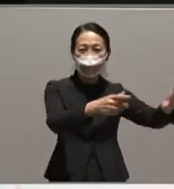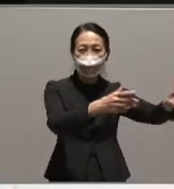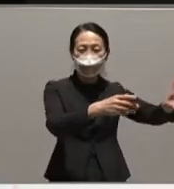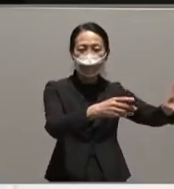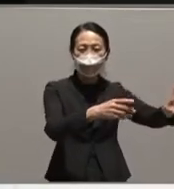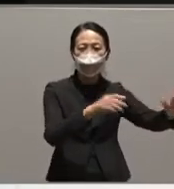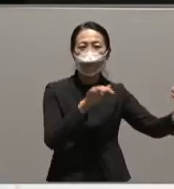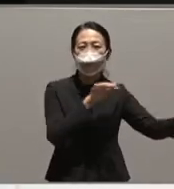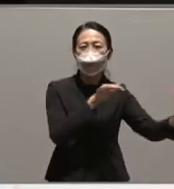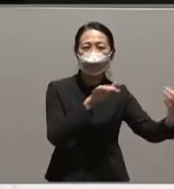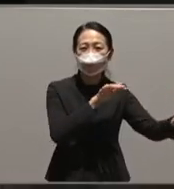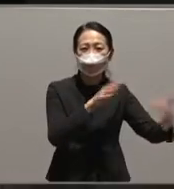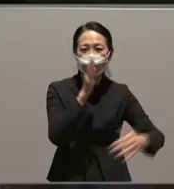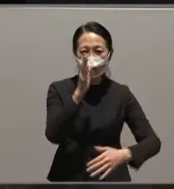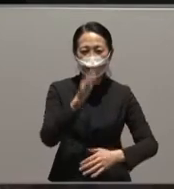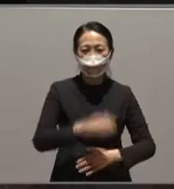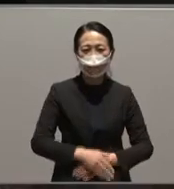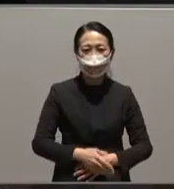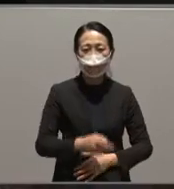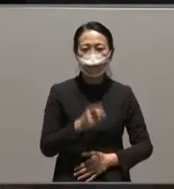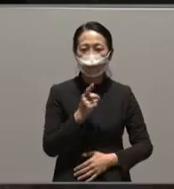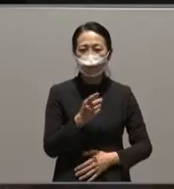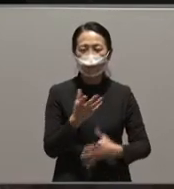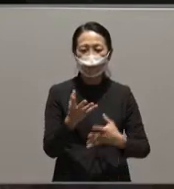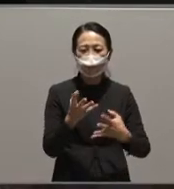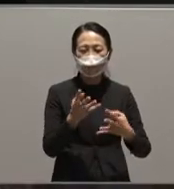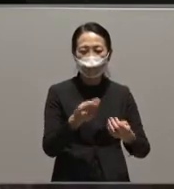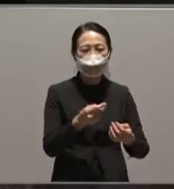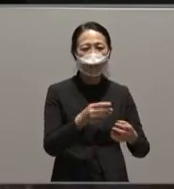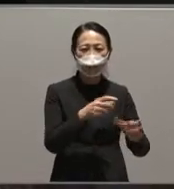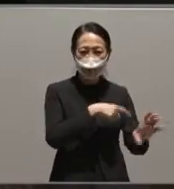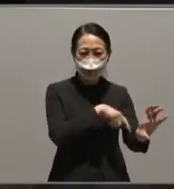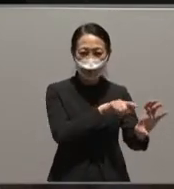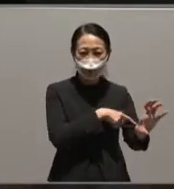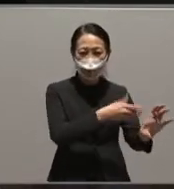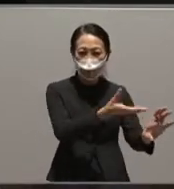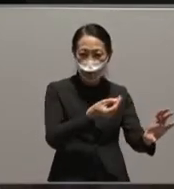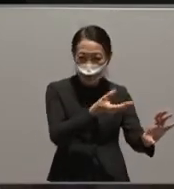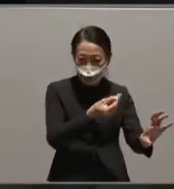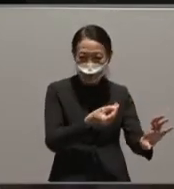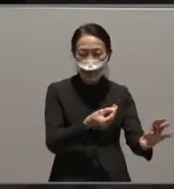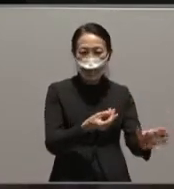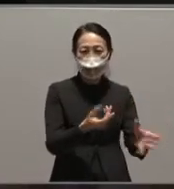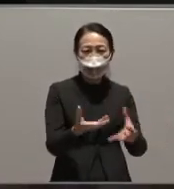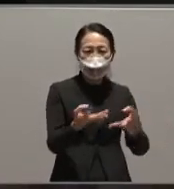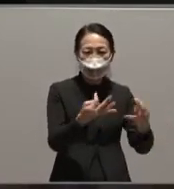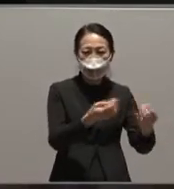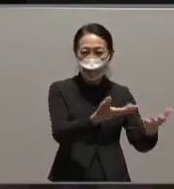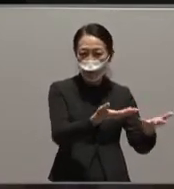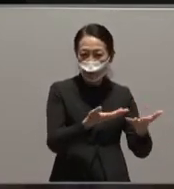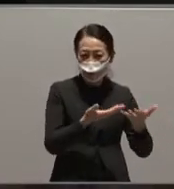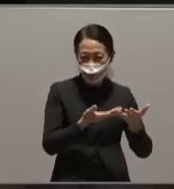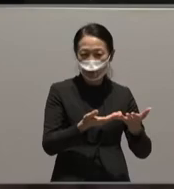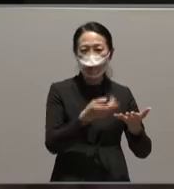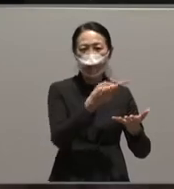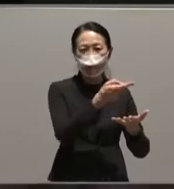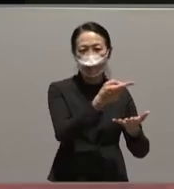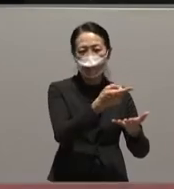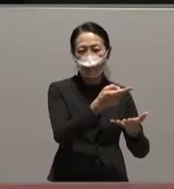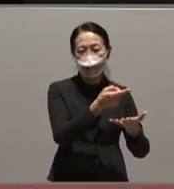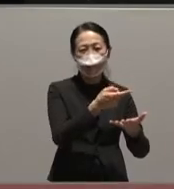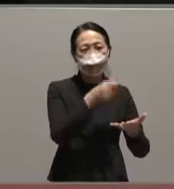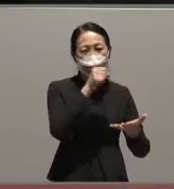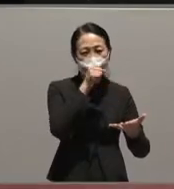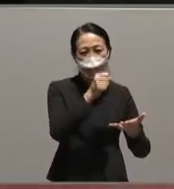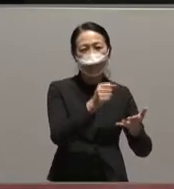got lots of power from you. I get lots of power from you, tree. Yeah, you are my good friend. You are my great friend, tree.